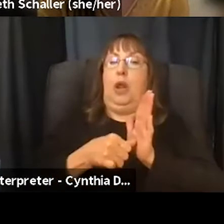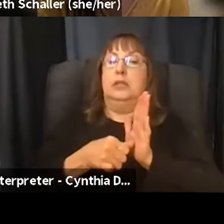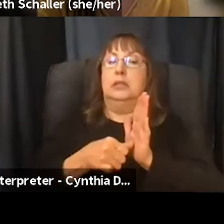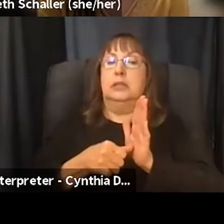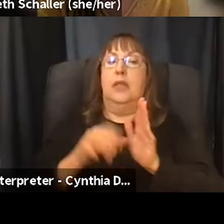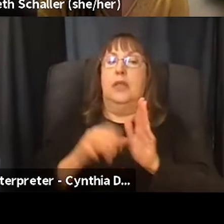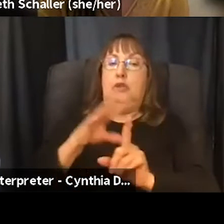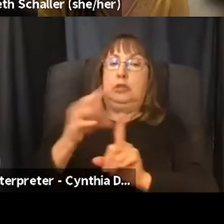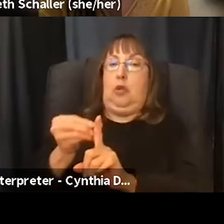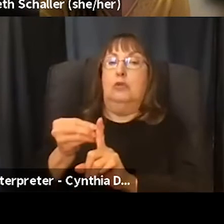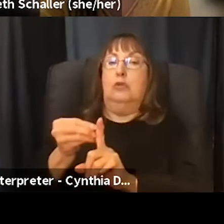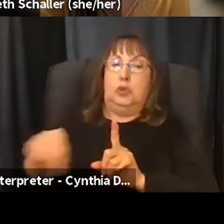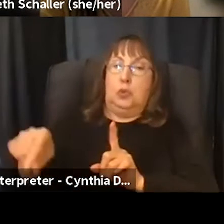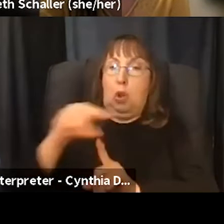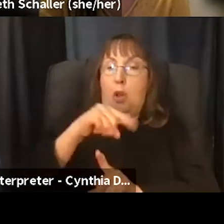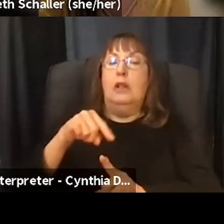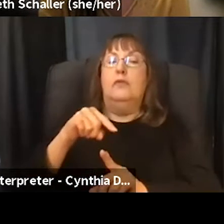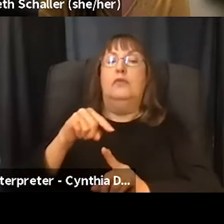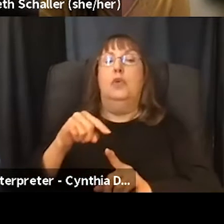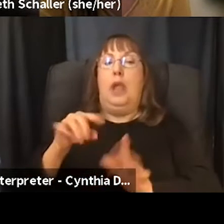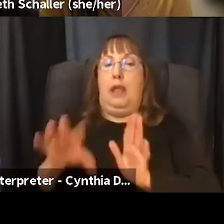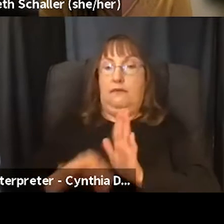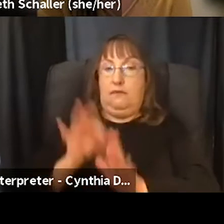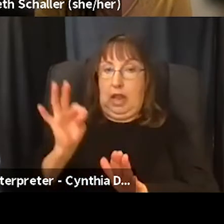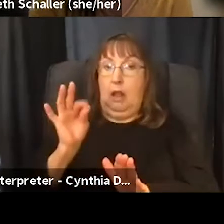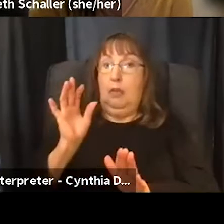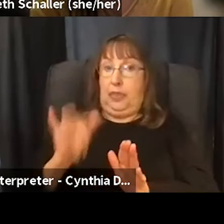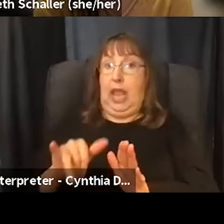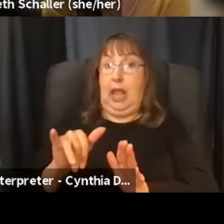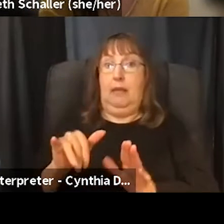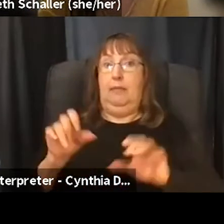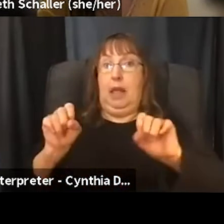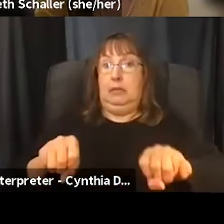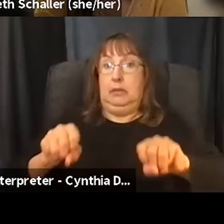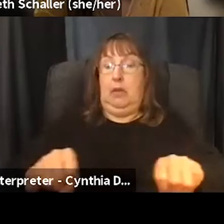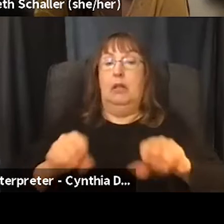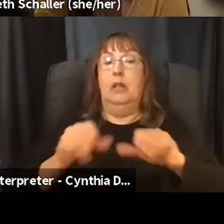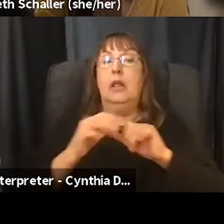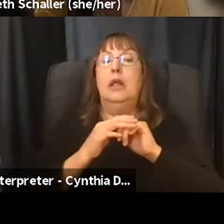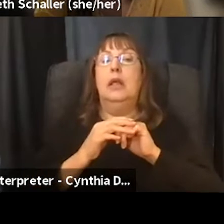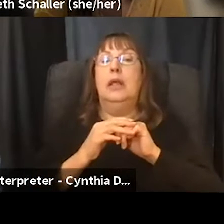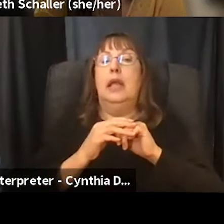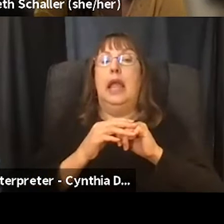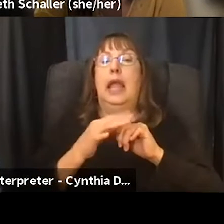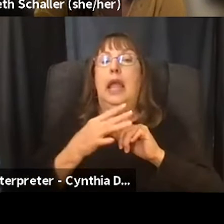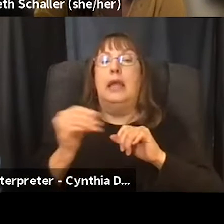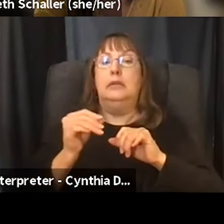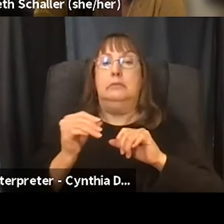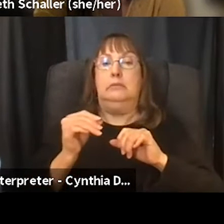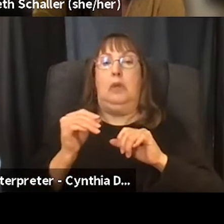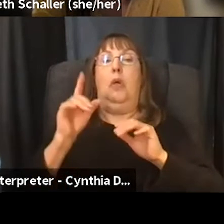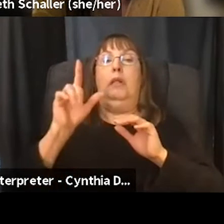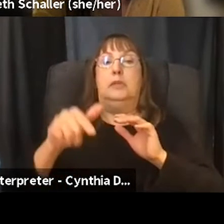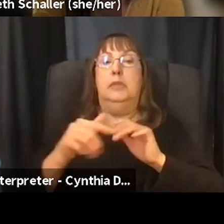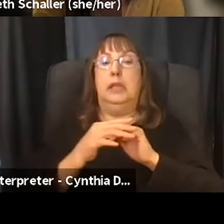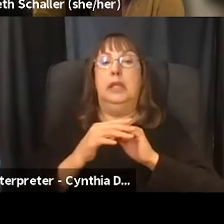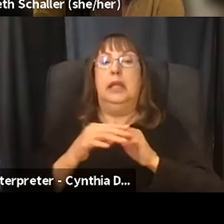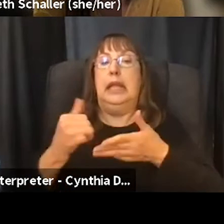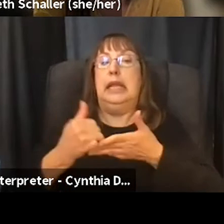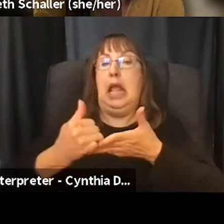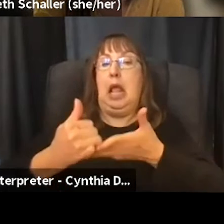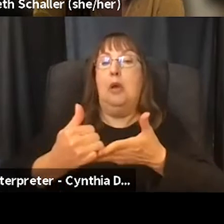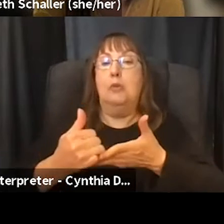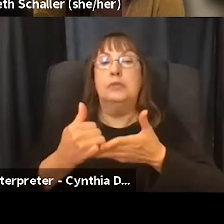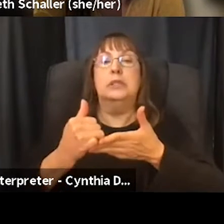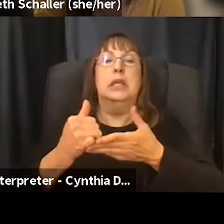culture where all of you have found that very possible to do. And ultimately it's helping